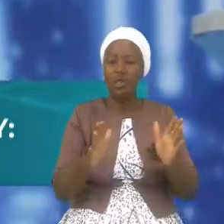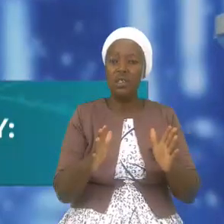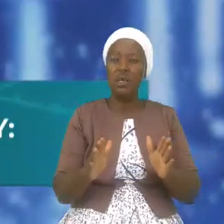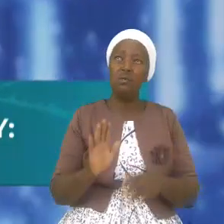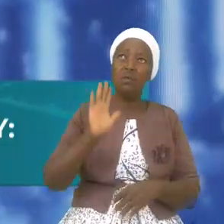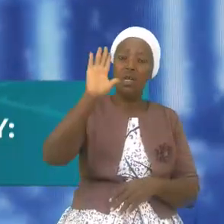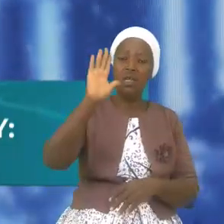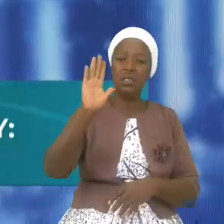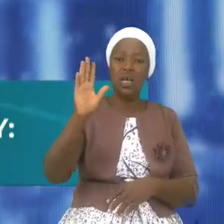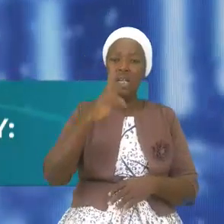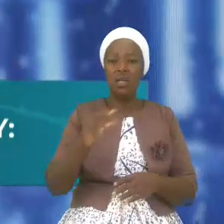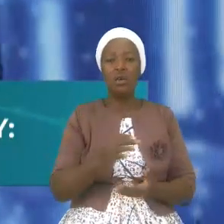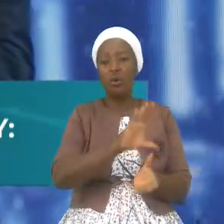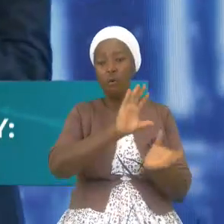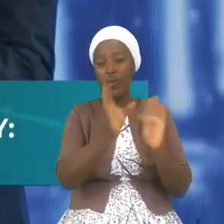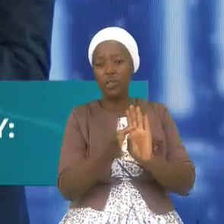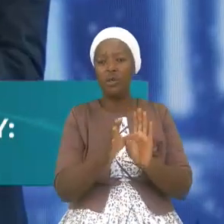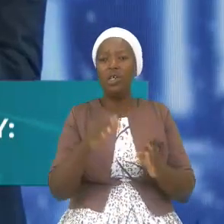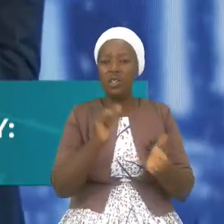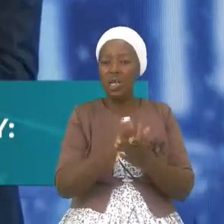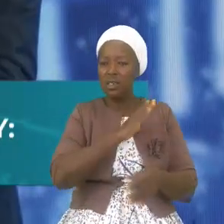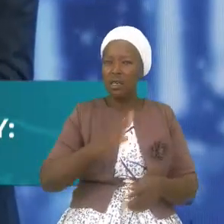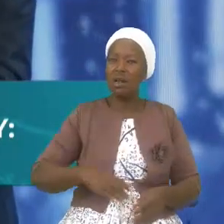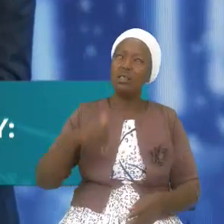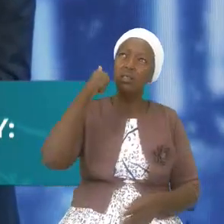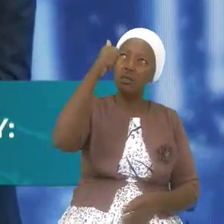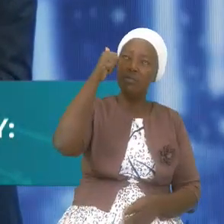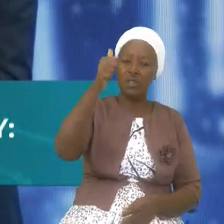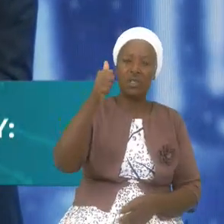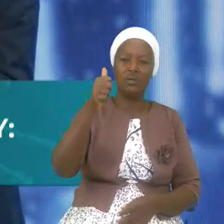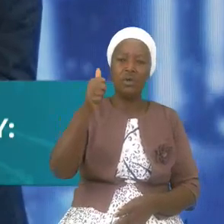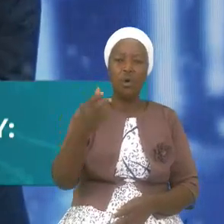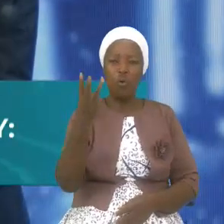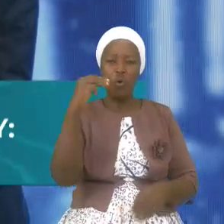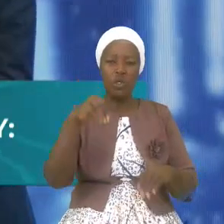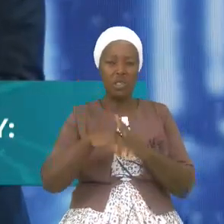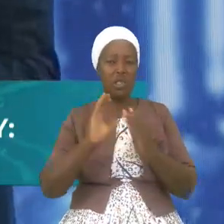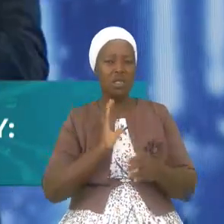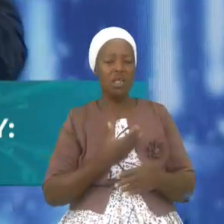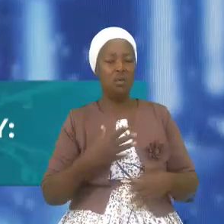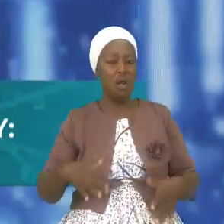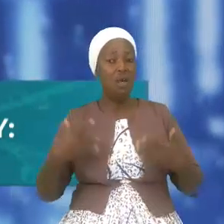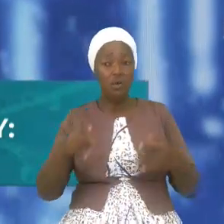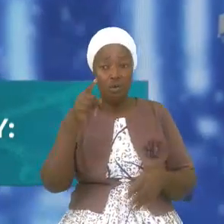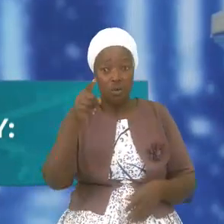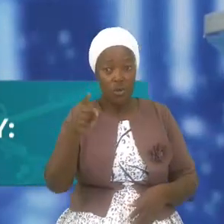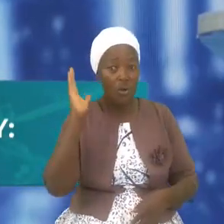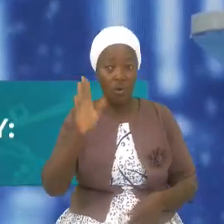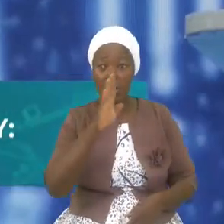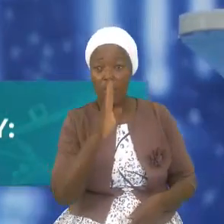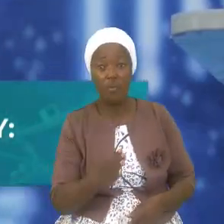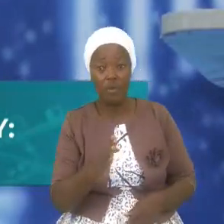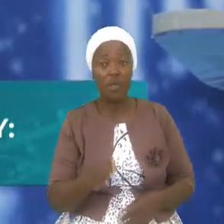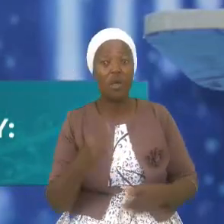himself works in our life, you'll be weighed and found wanting. But you come to